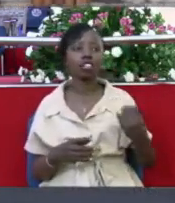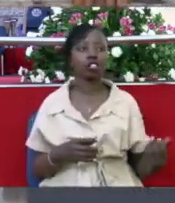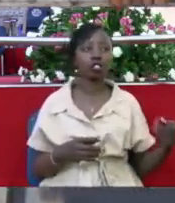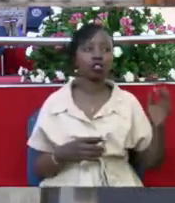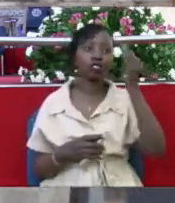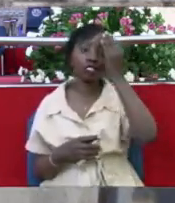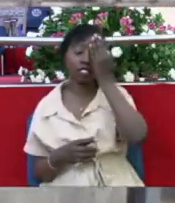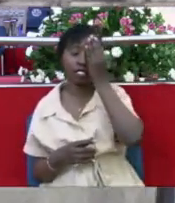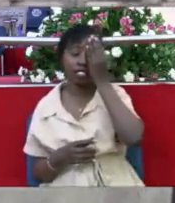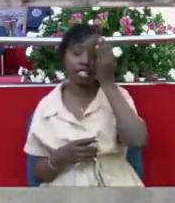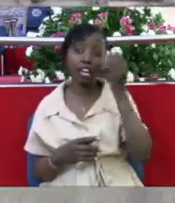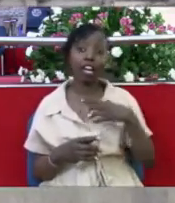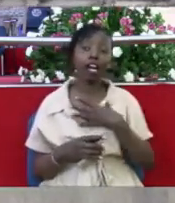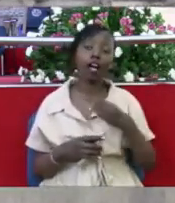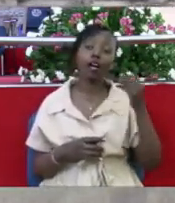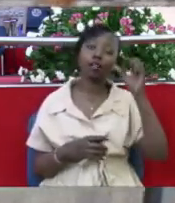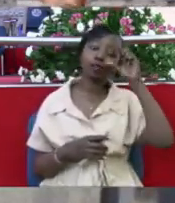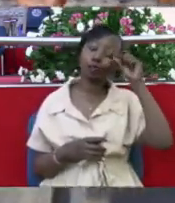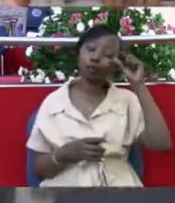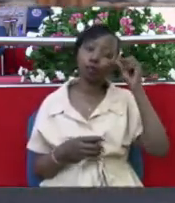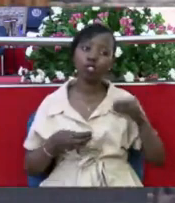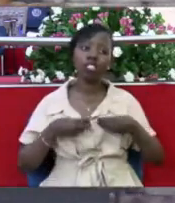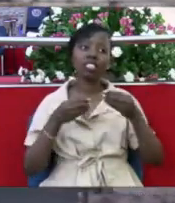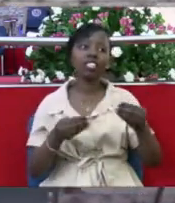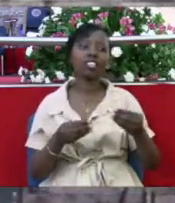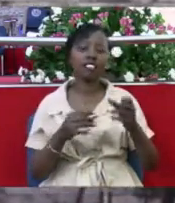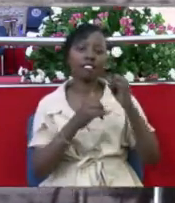And Moses is giving his last sermon.